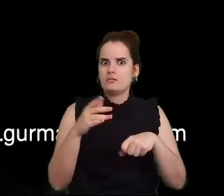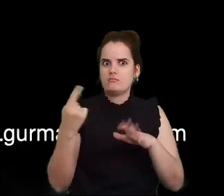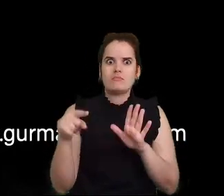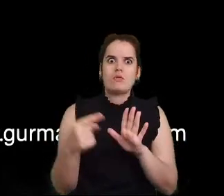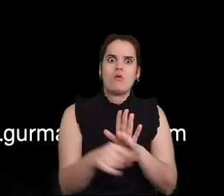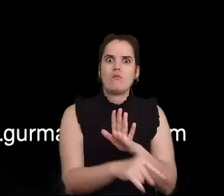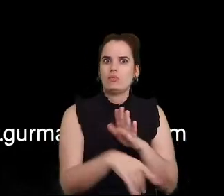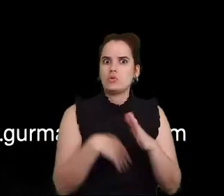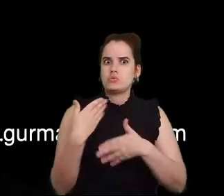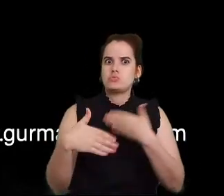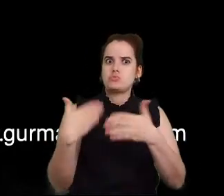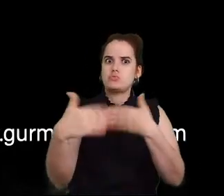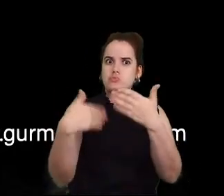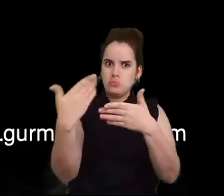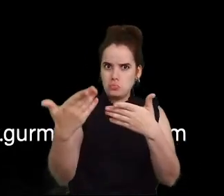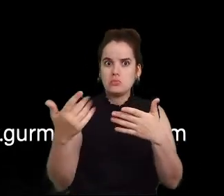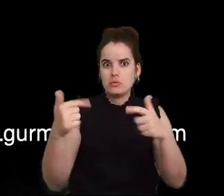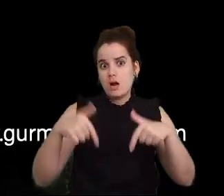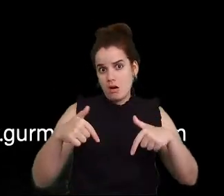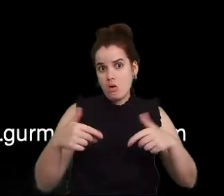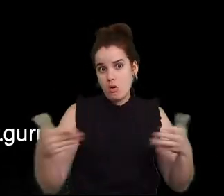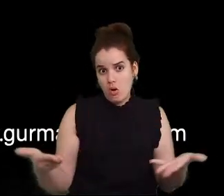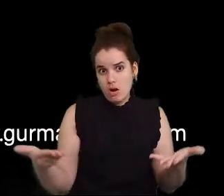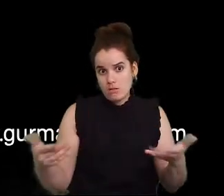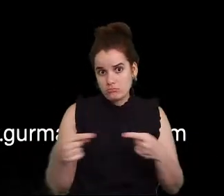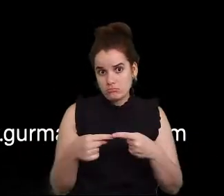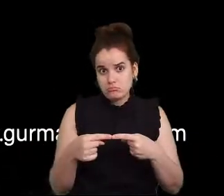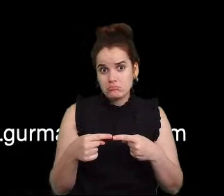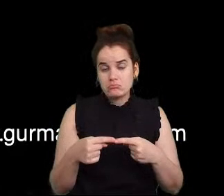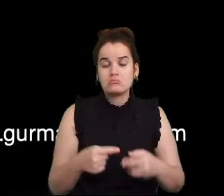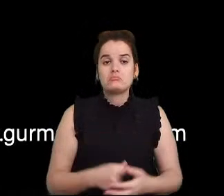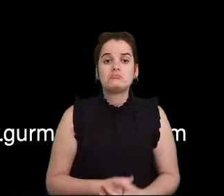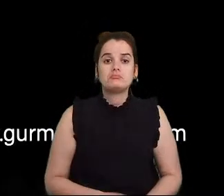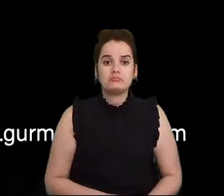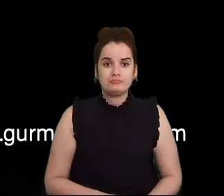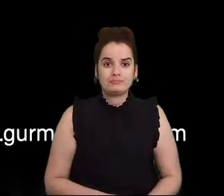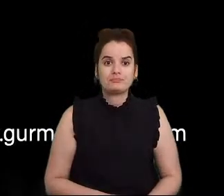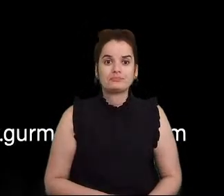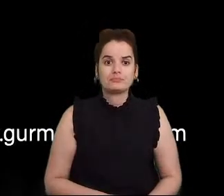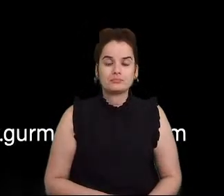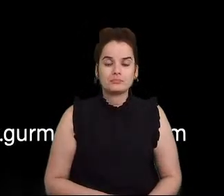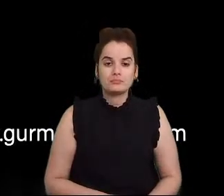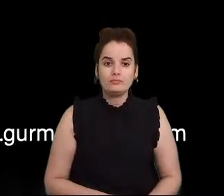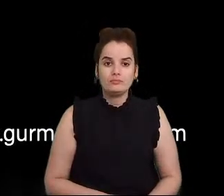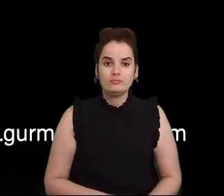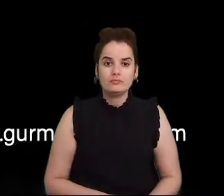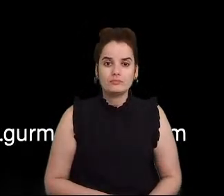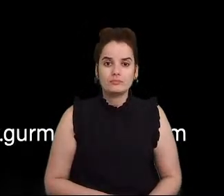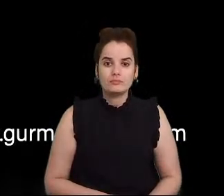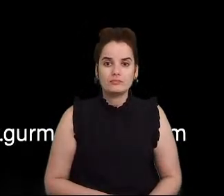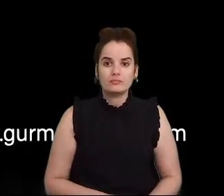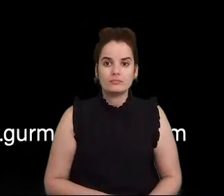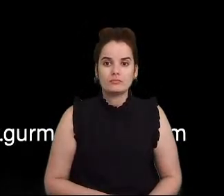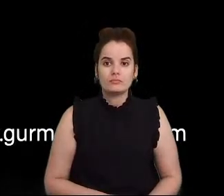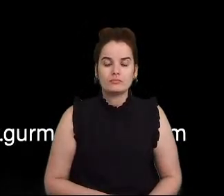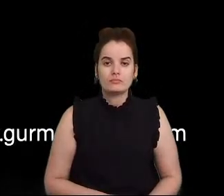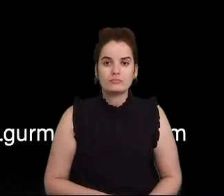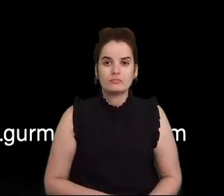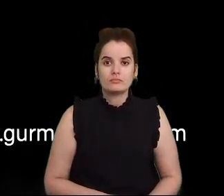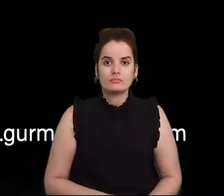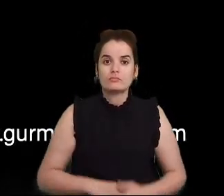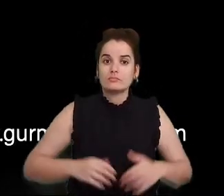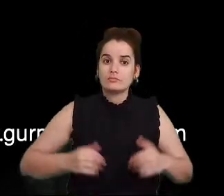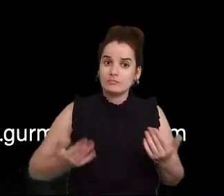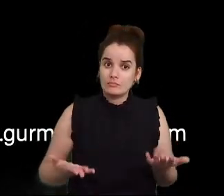on. So one is better tools. You have